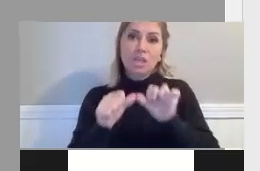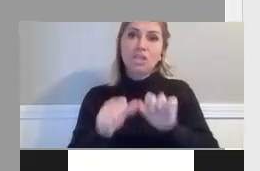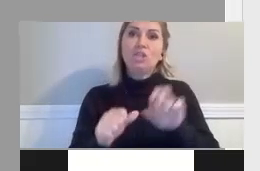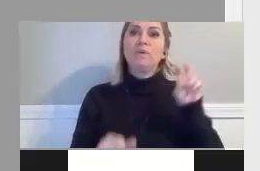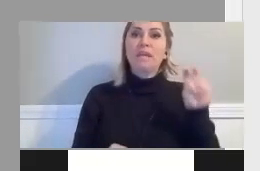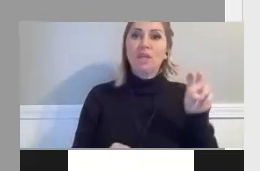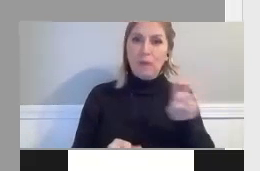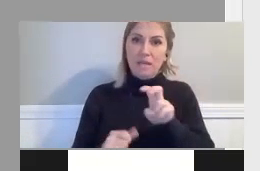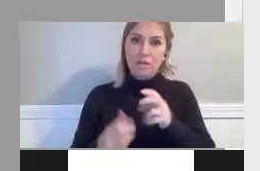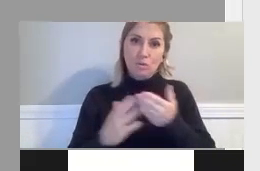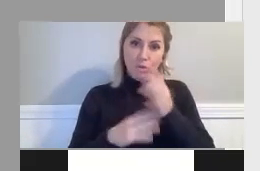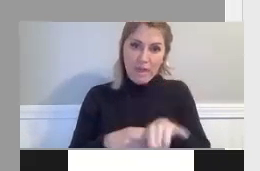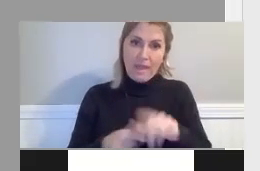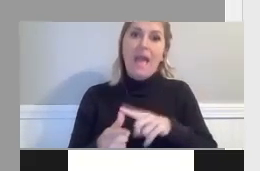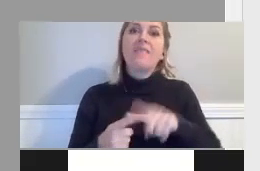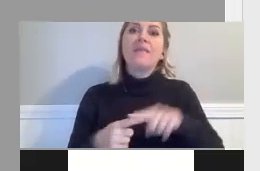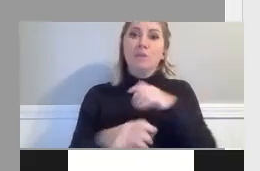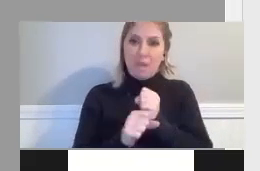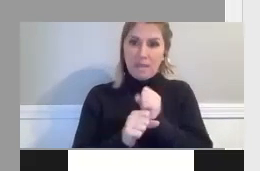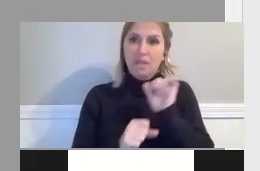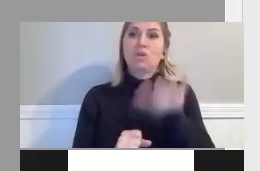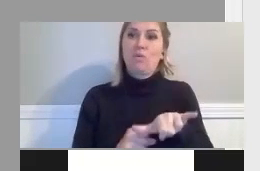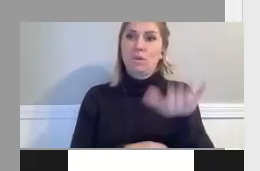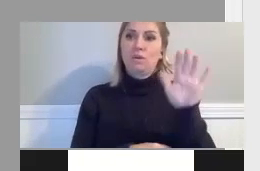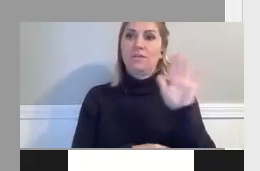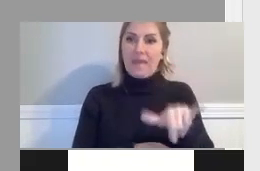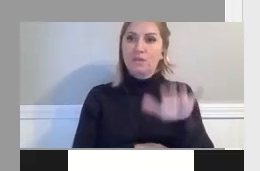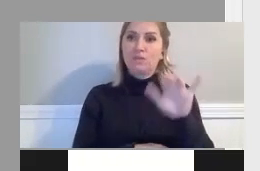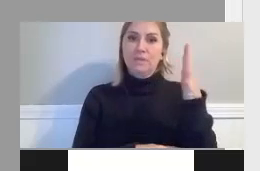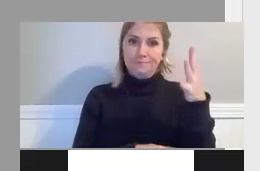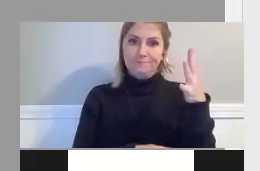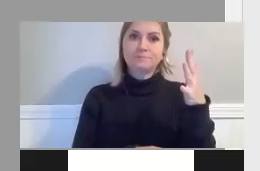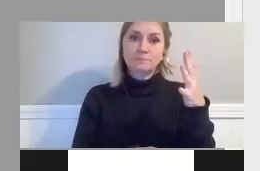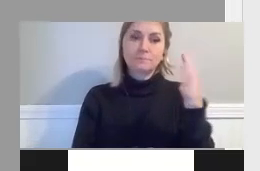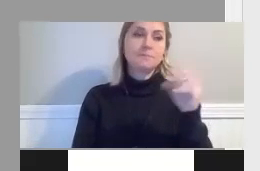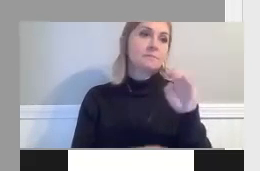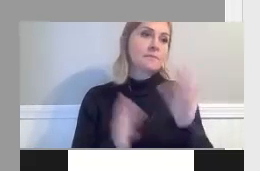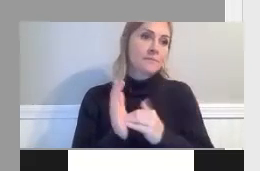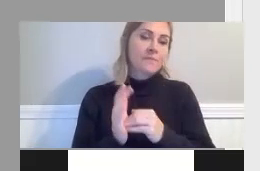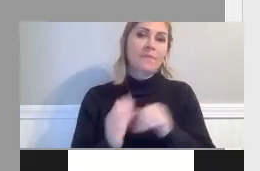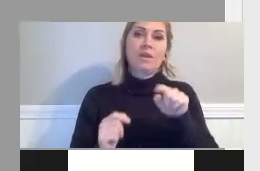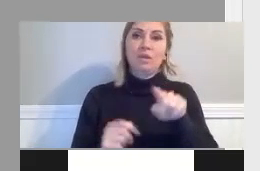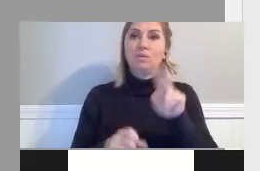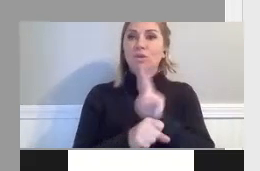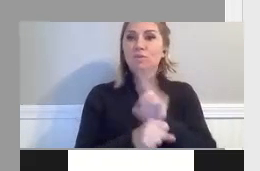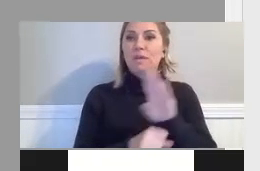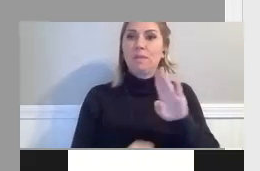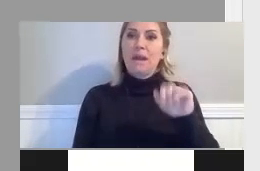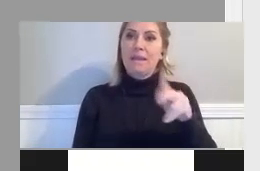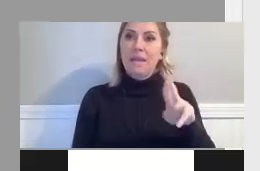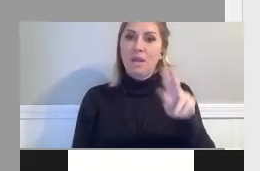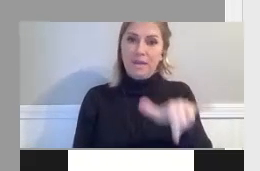that to finally create your tree. So again, you're going to use a binary heap, and the